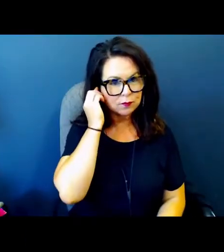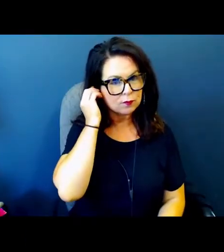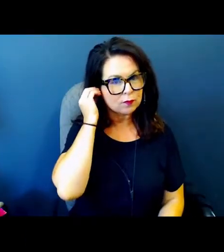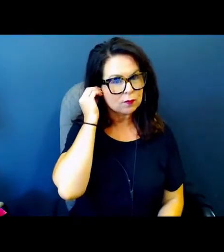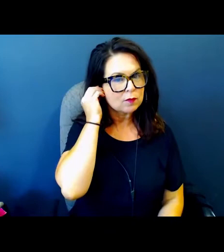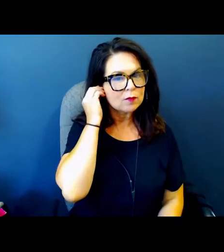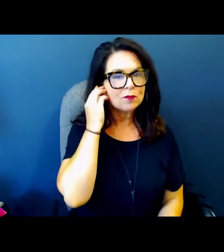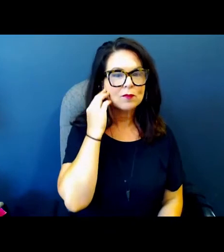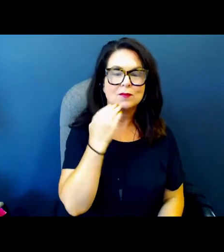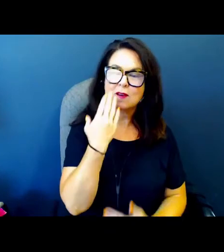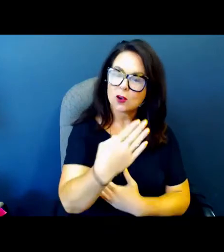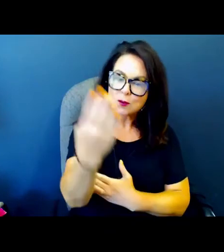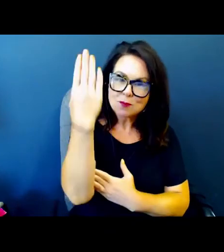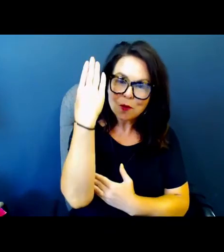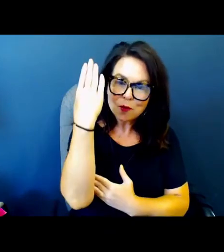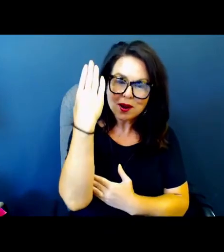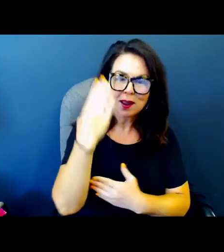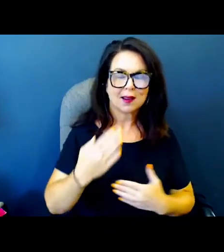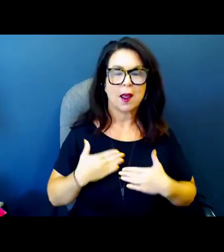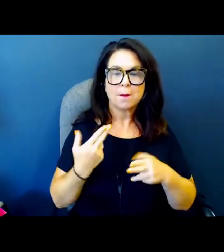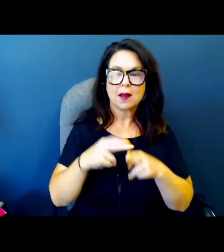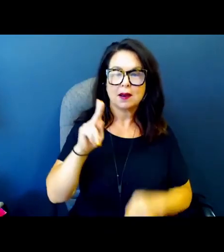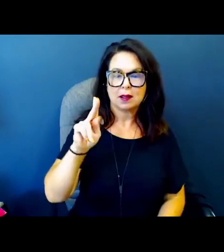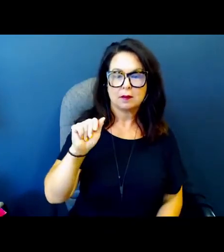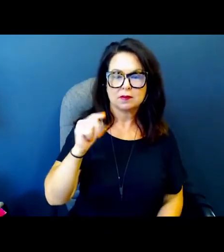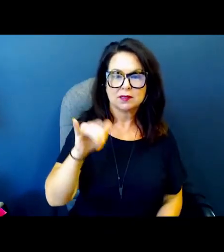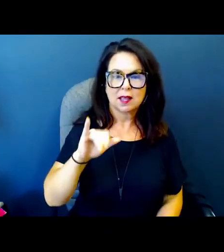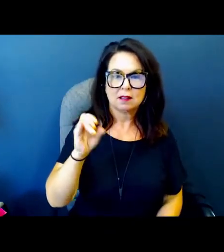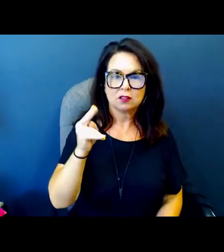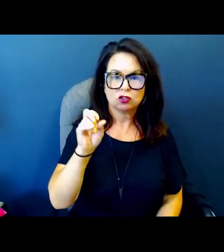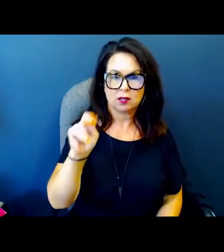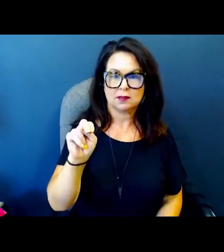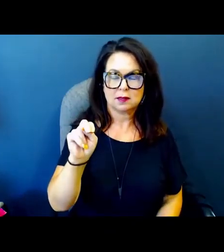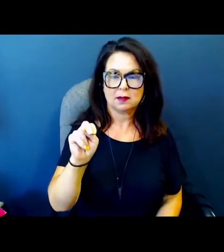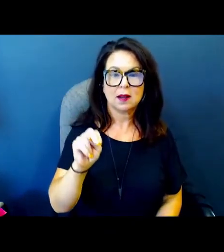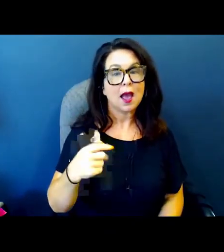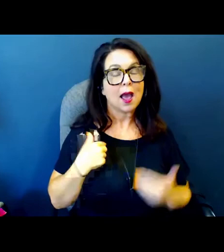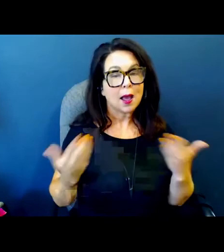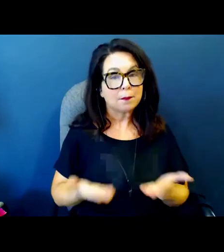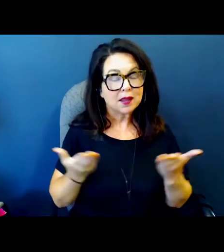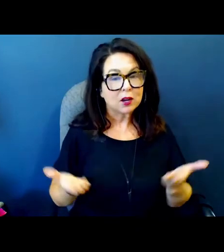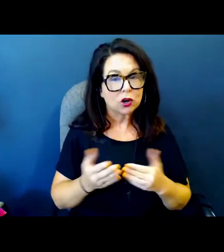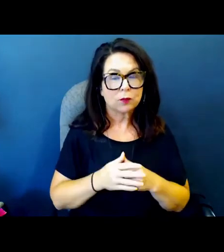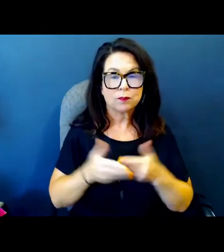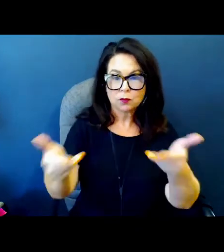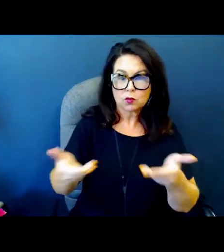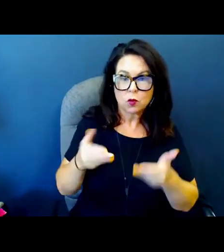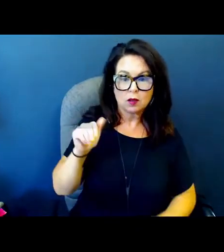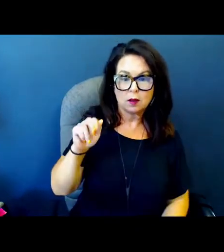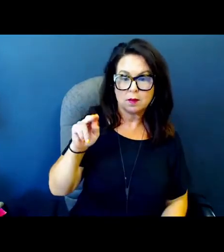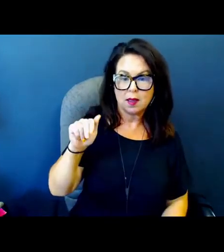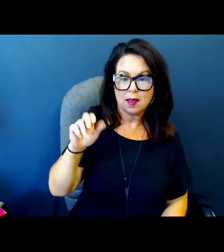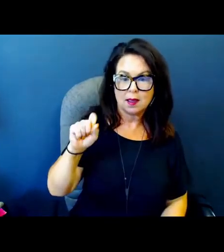Good morning, everyone. This is Kathy Johnson, and I'm here to welcome Anastasia